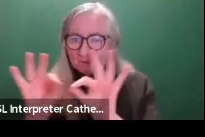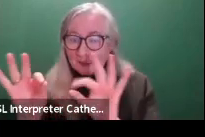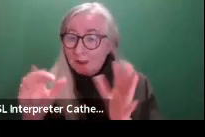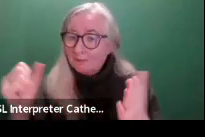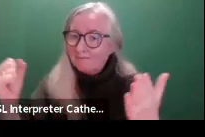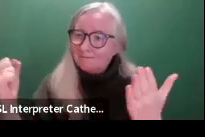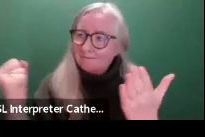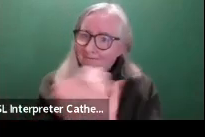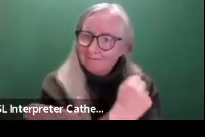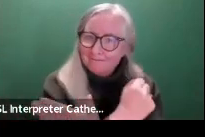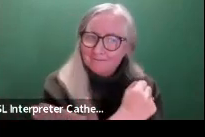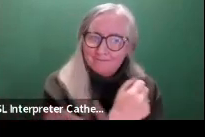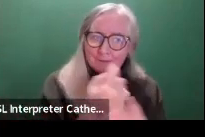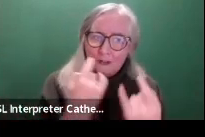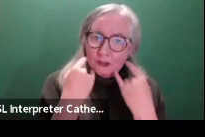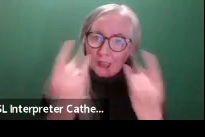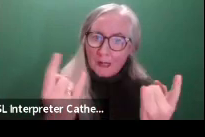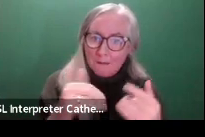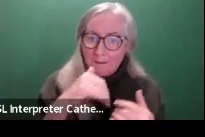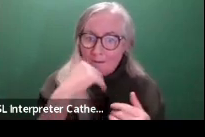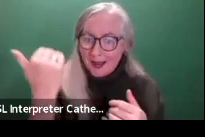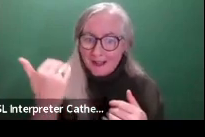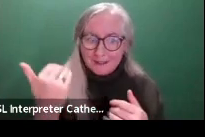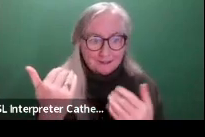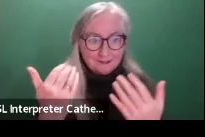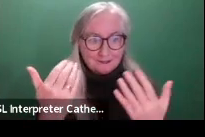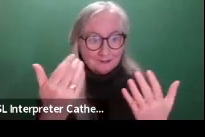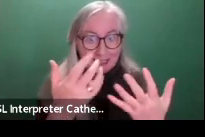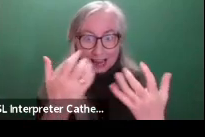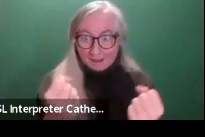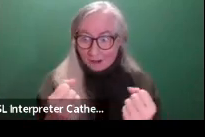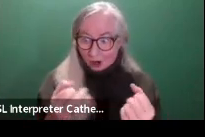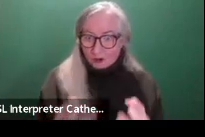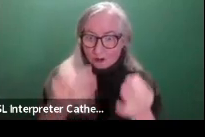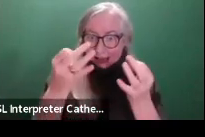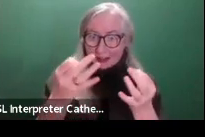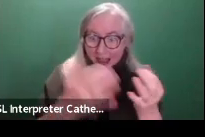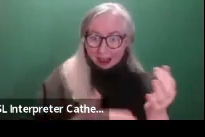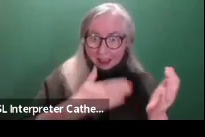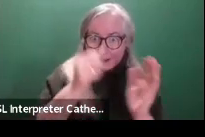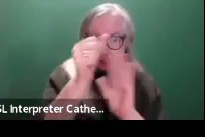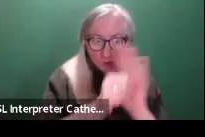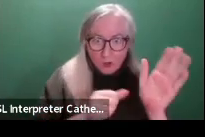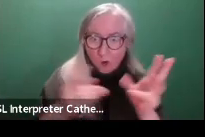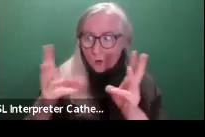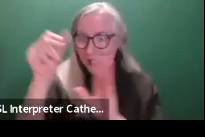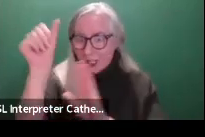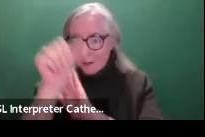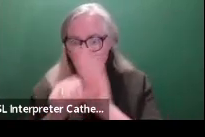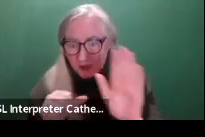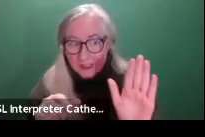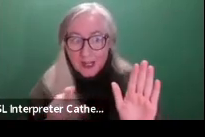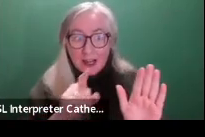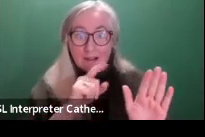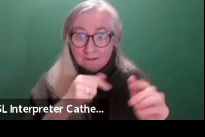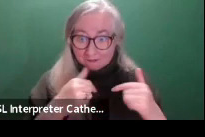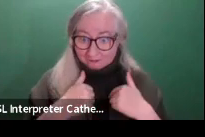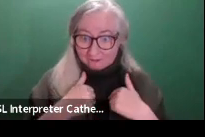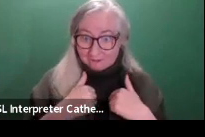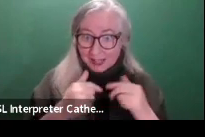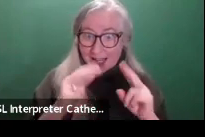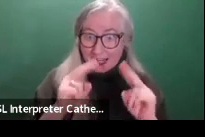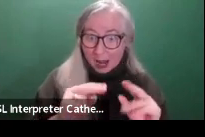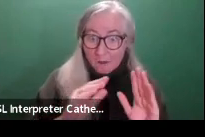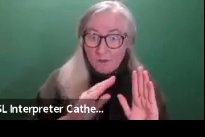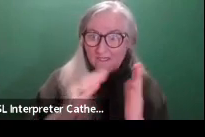shame because we're all people with great life experience and work experience, and we're ideally positioned to provide a